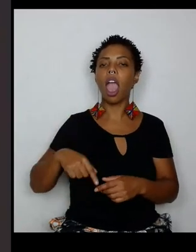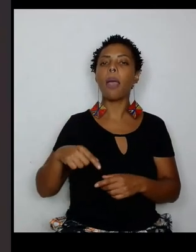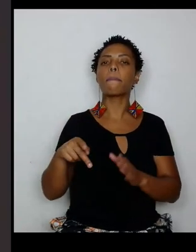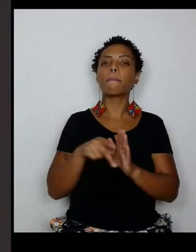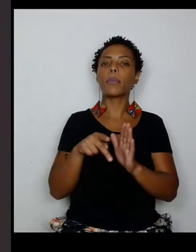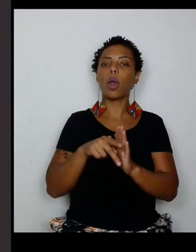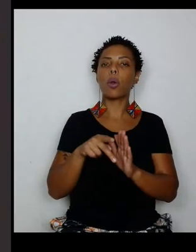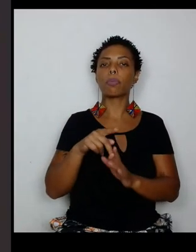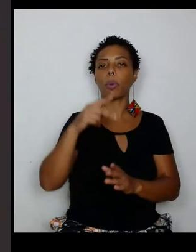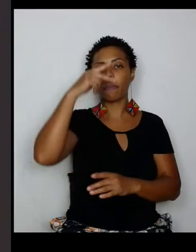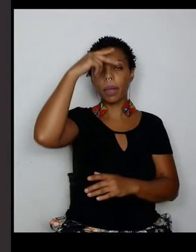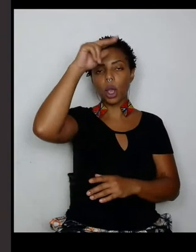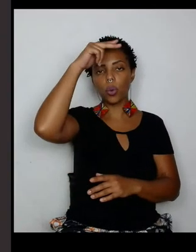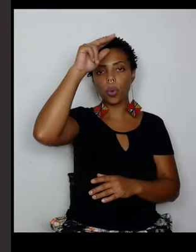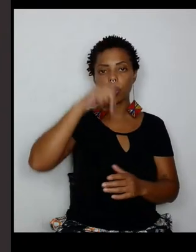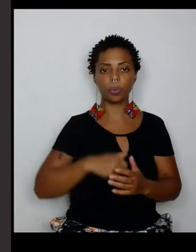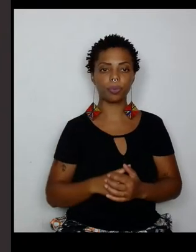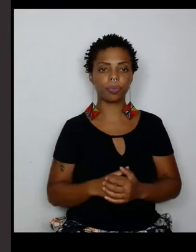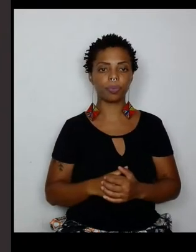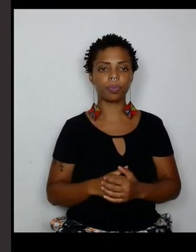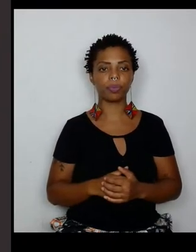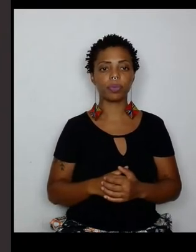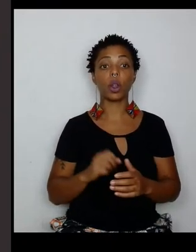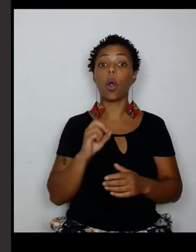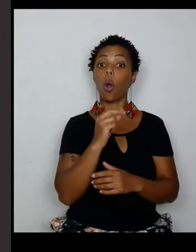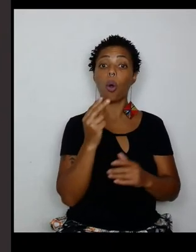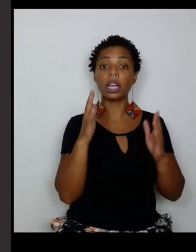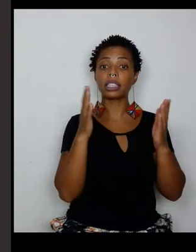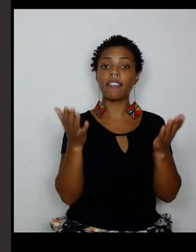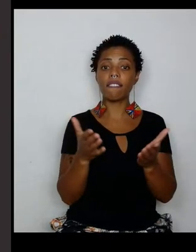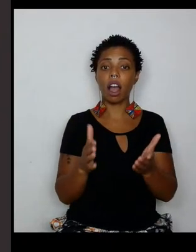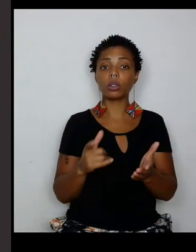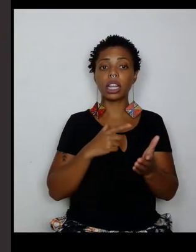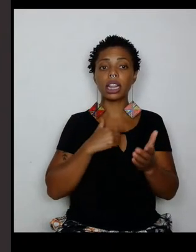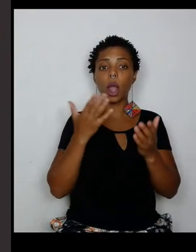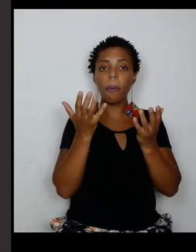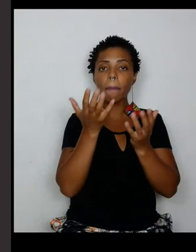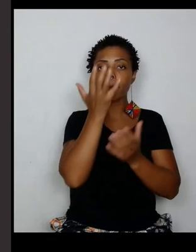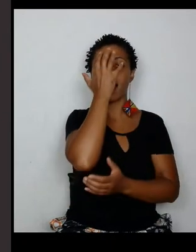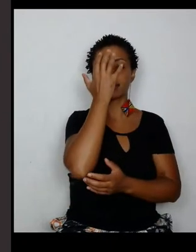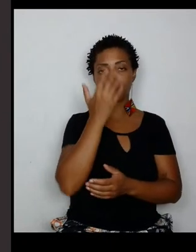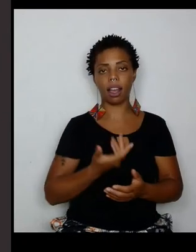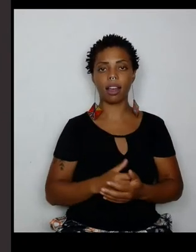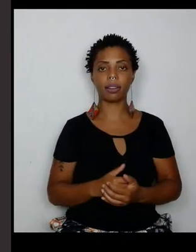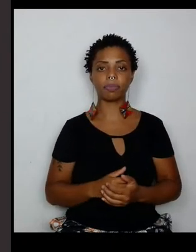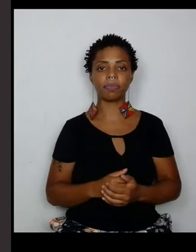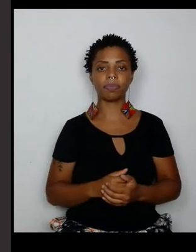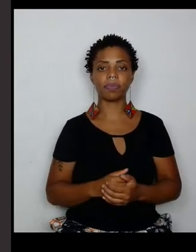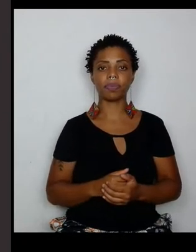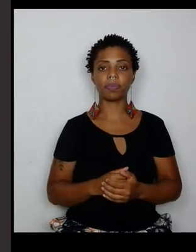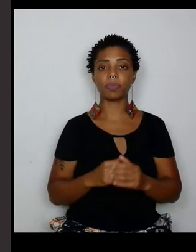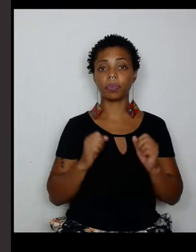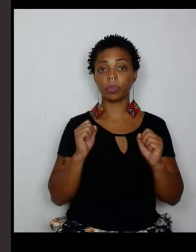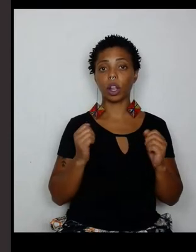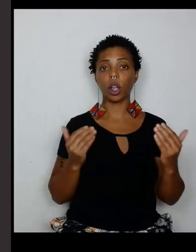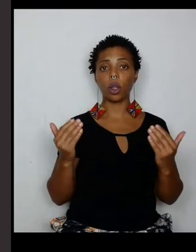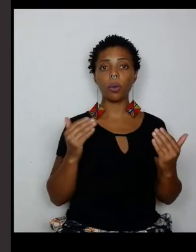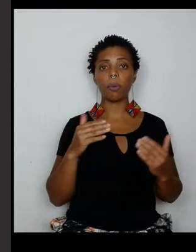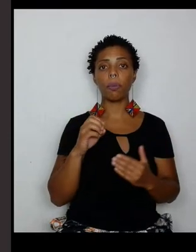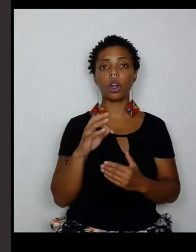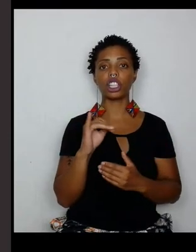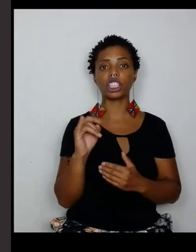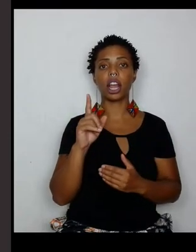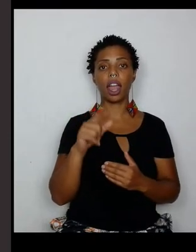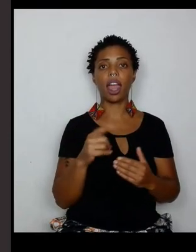or the vas or the portrait mask of a woman at the left which may be compared to a moche portrait vessel such as the one at the right made between 100 and